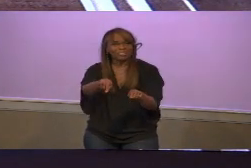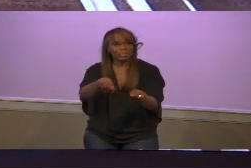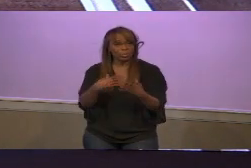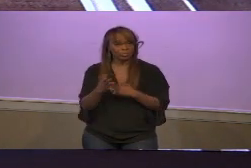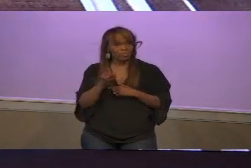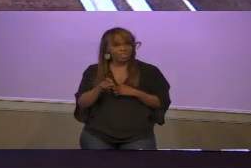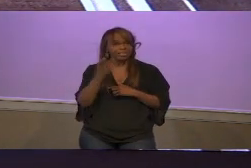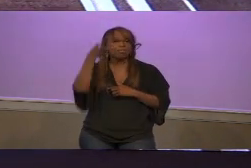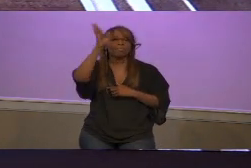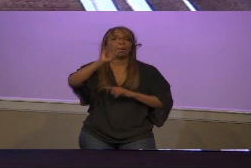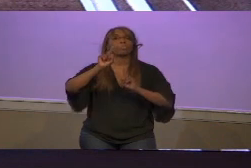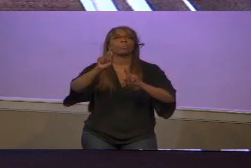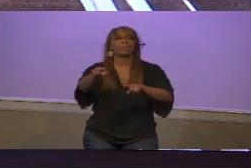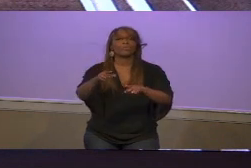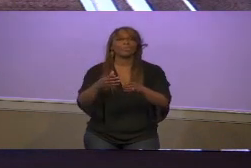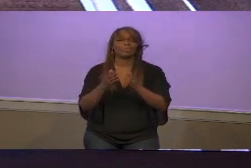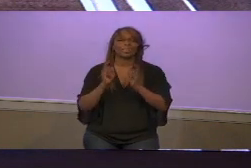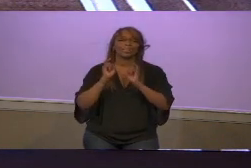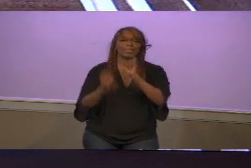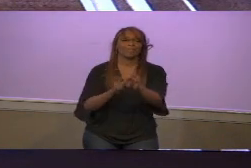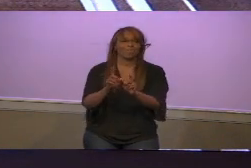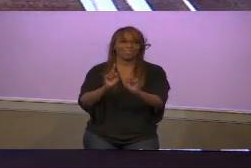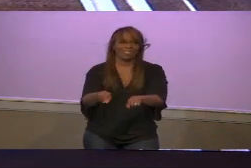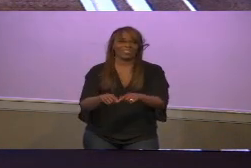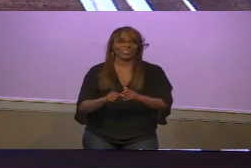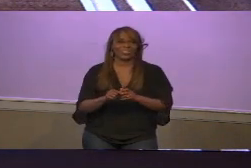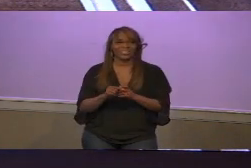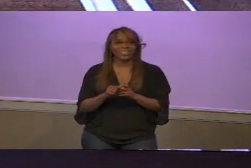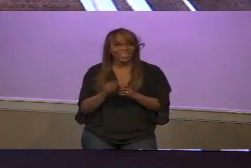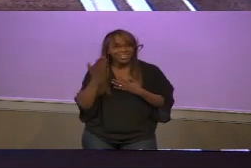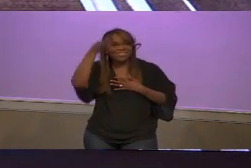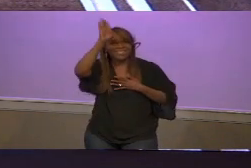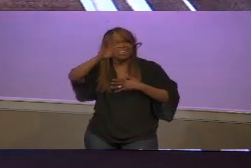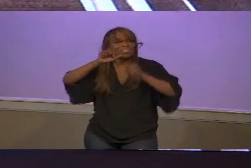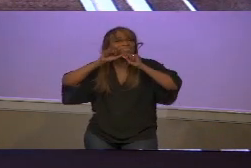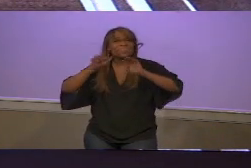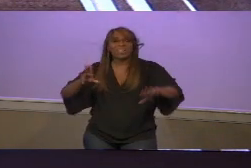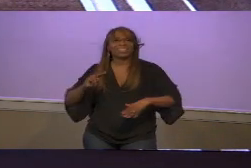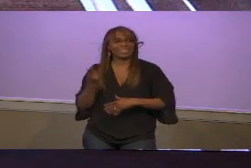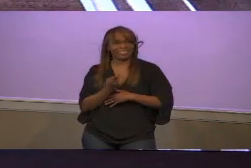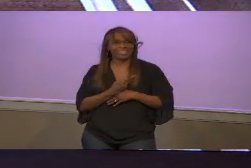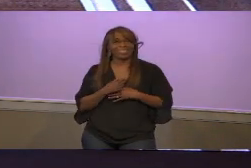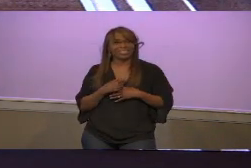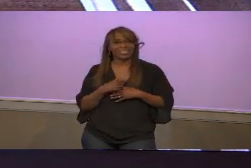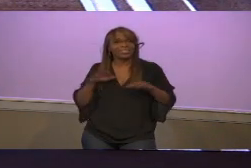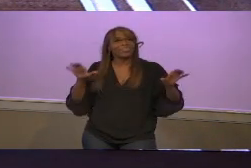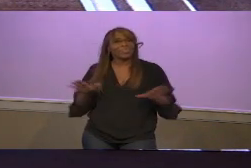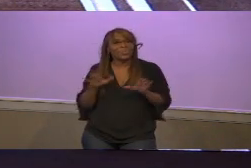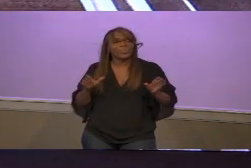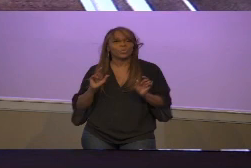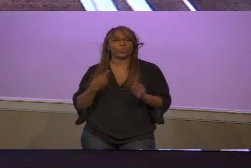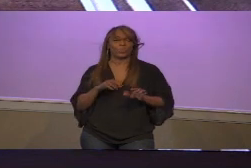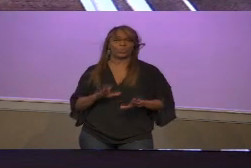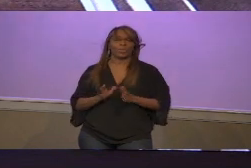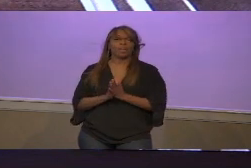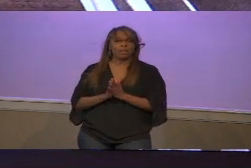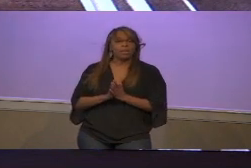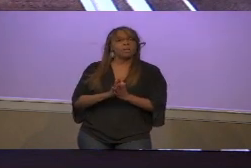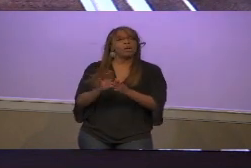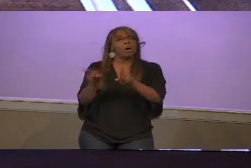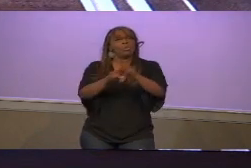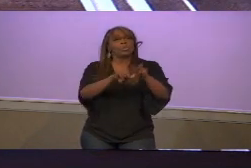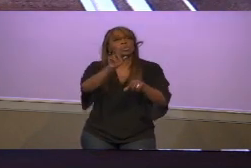needed. Look at how God has blessed us to do what we do. But then